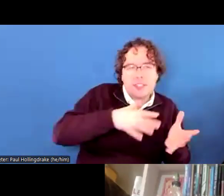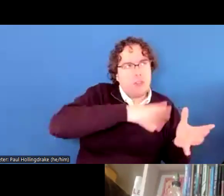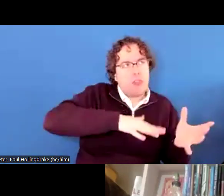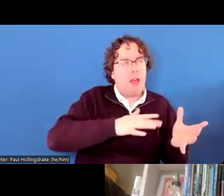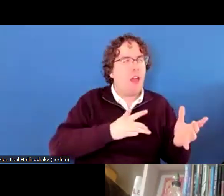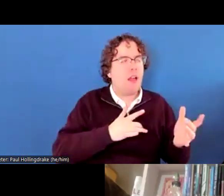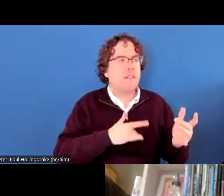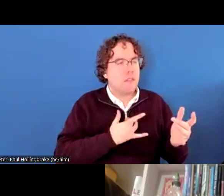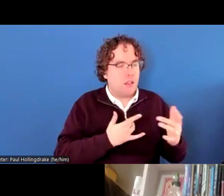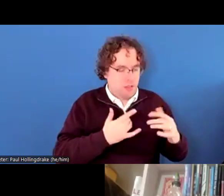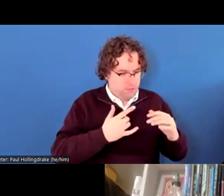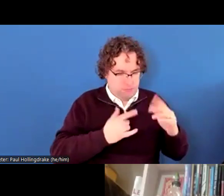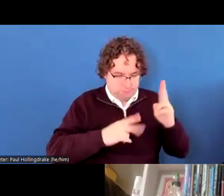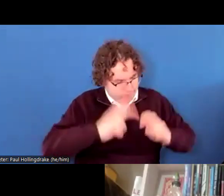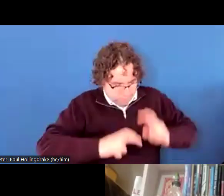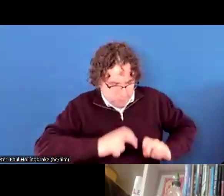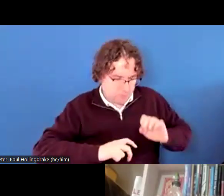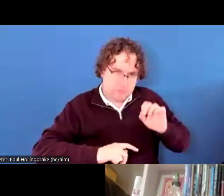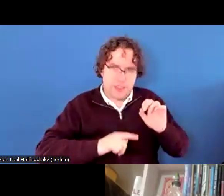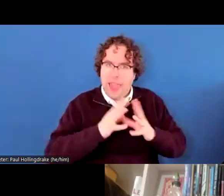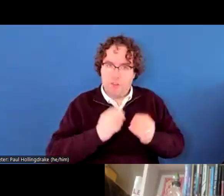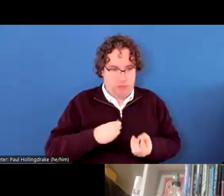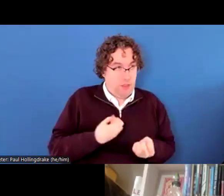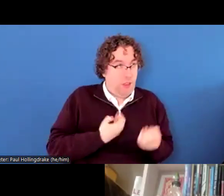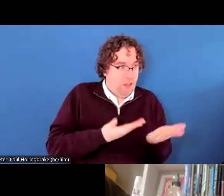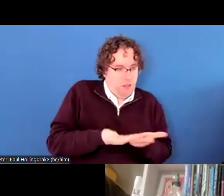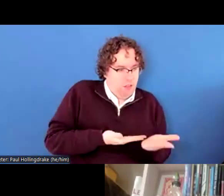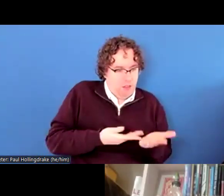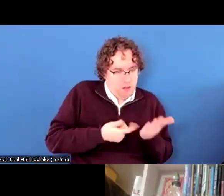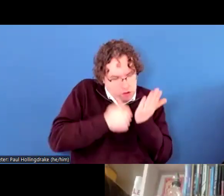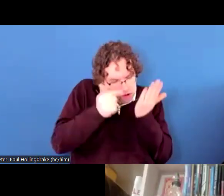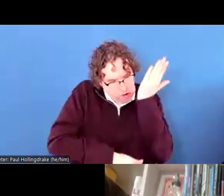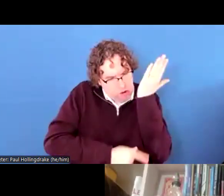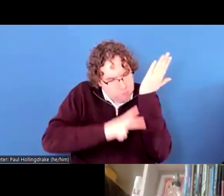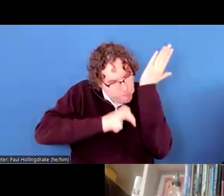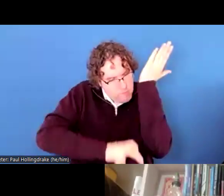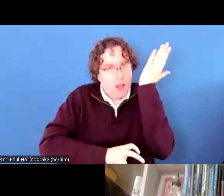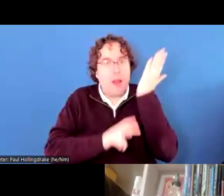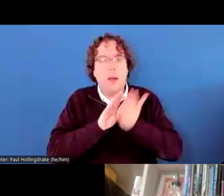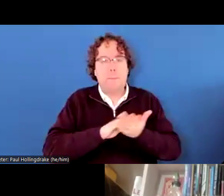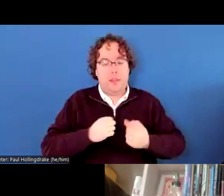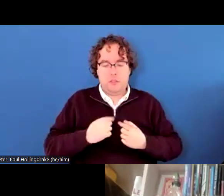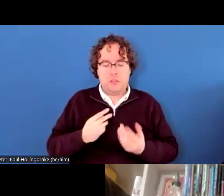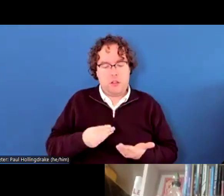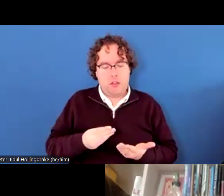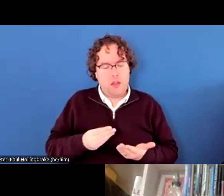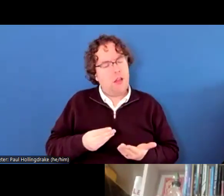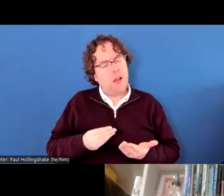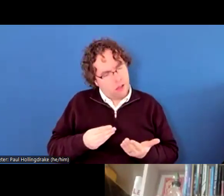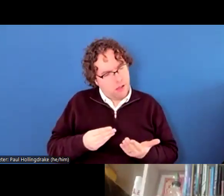really stripping back loads of layers meant that I really pivoted and actually spent the